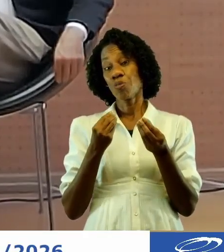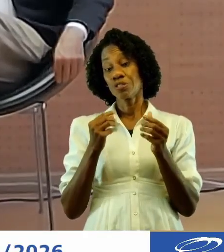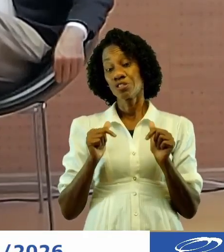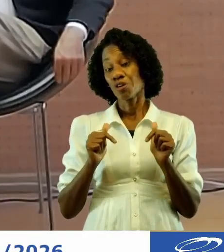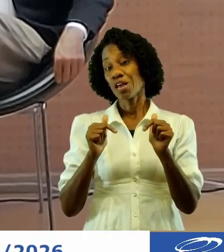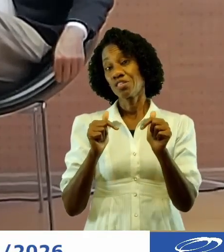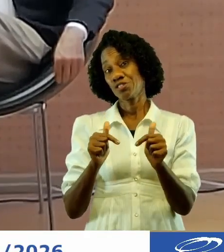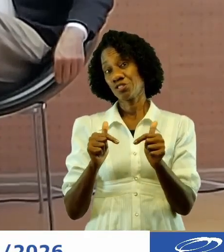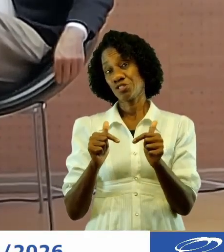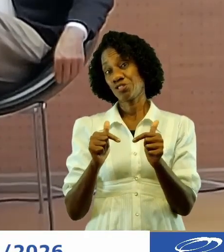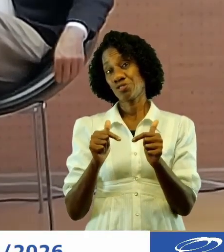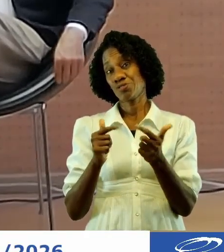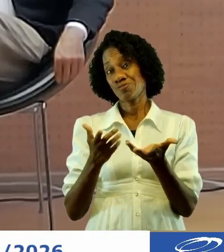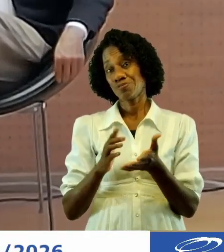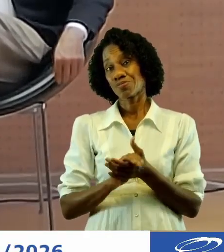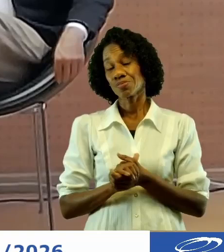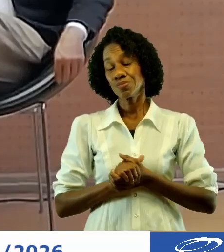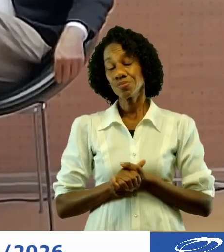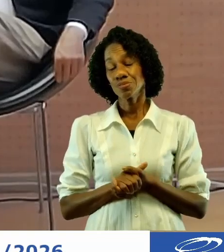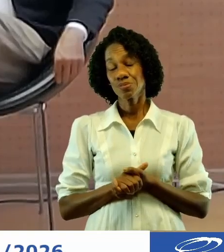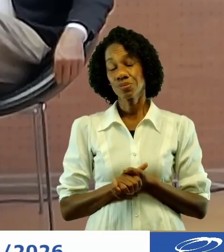alternativas? how is the issue of